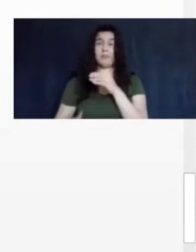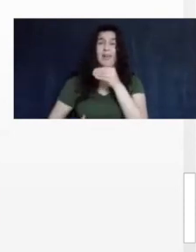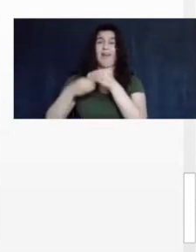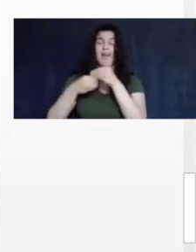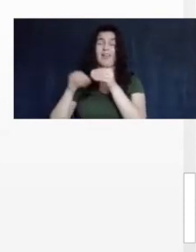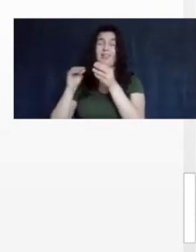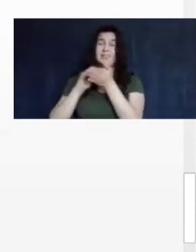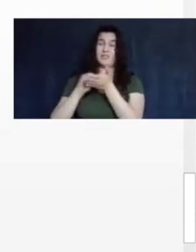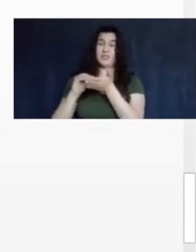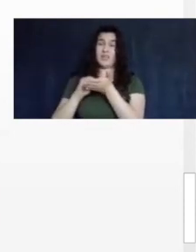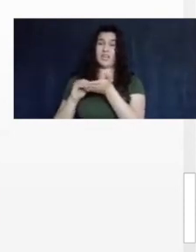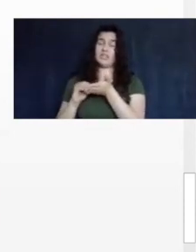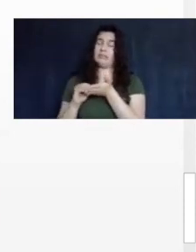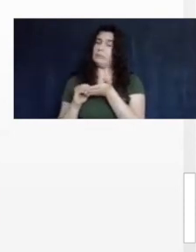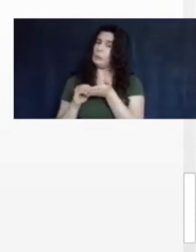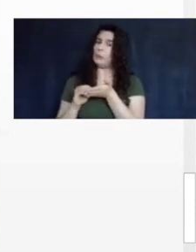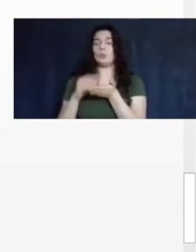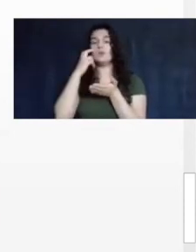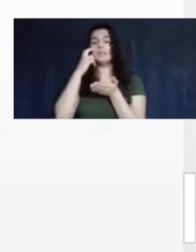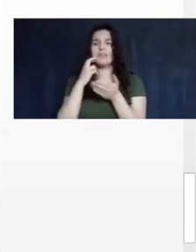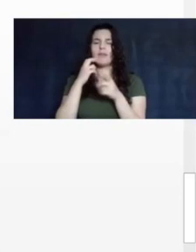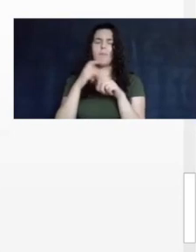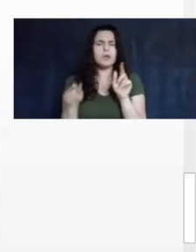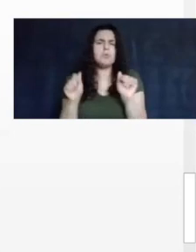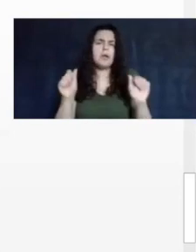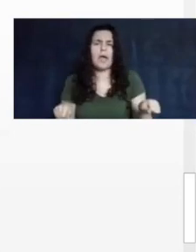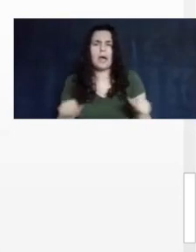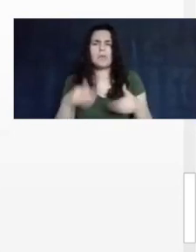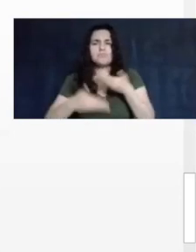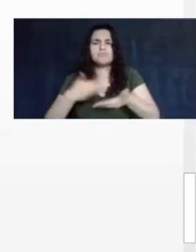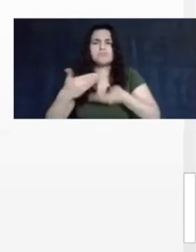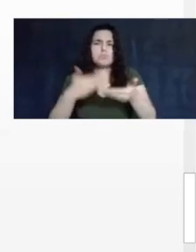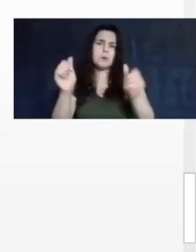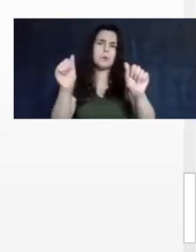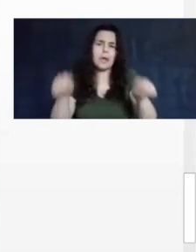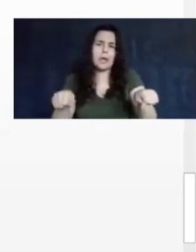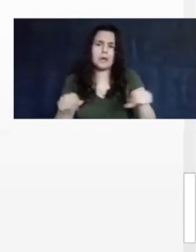is very doable though. We have a traditional